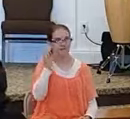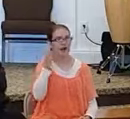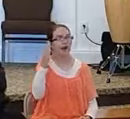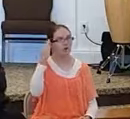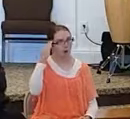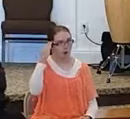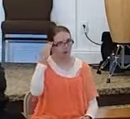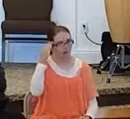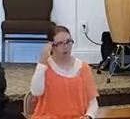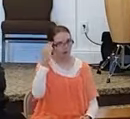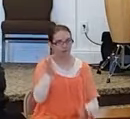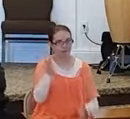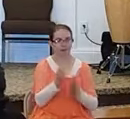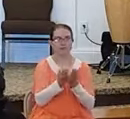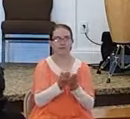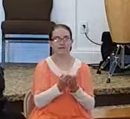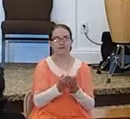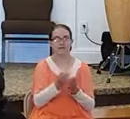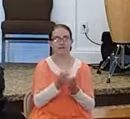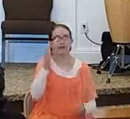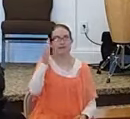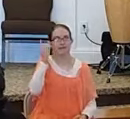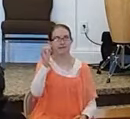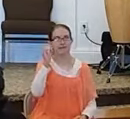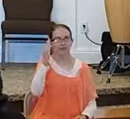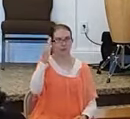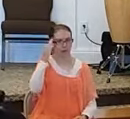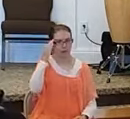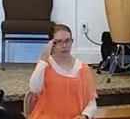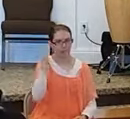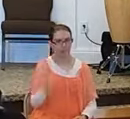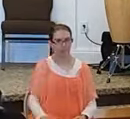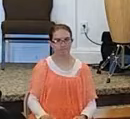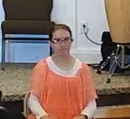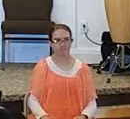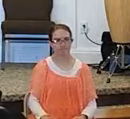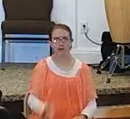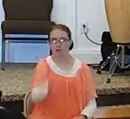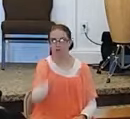know you've been. The Bible says he knew this. So, of course, he's God in flesh. I guess he knows everything.